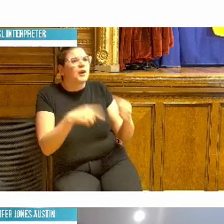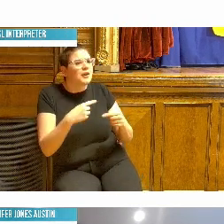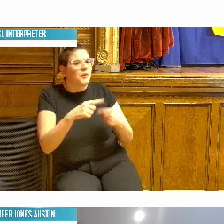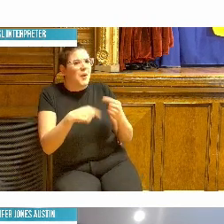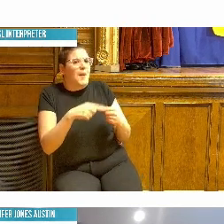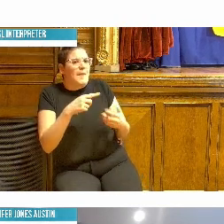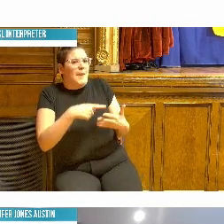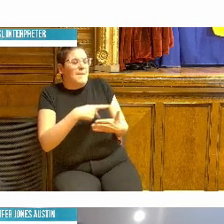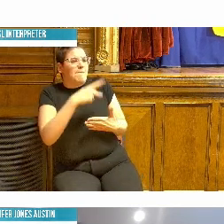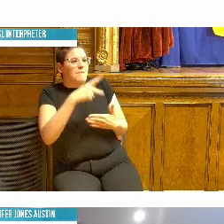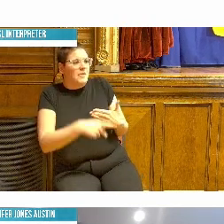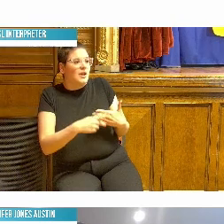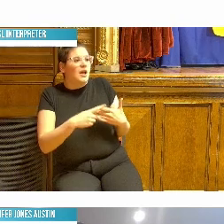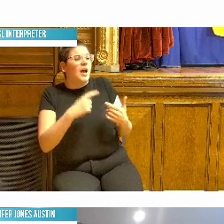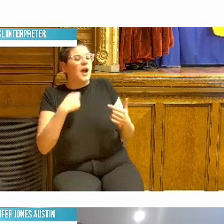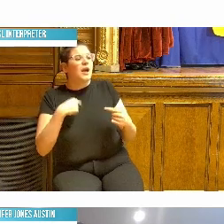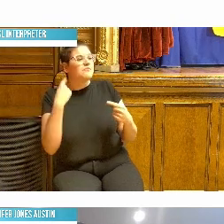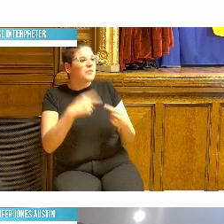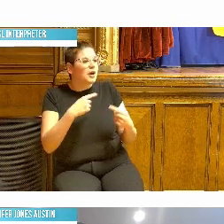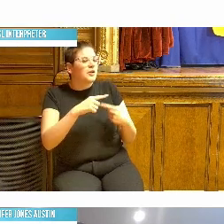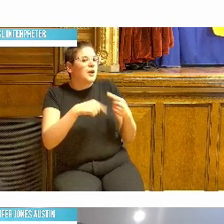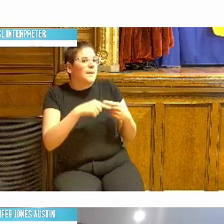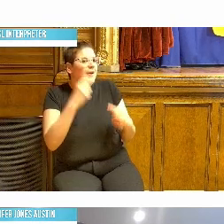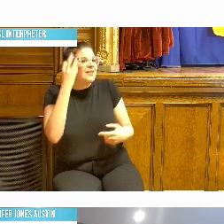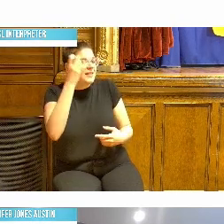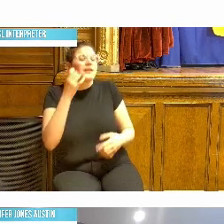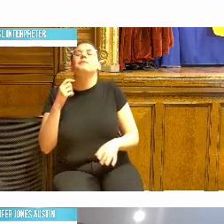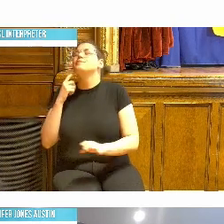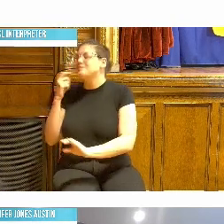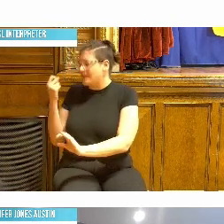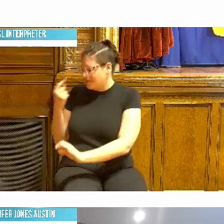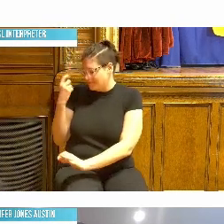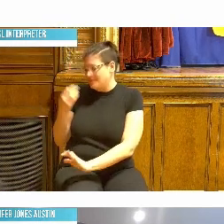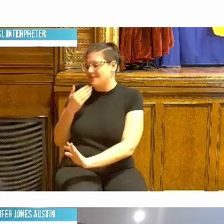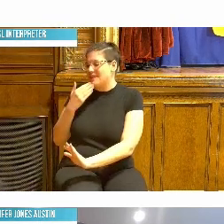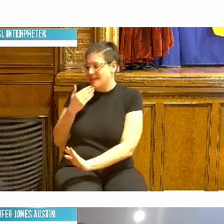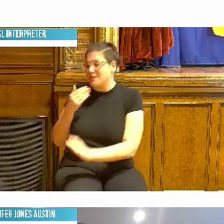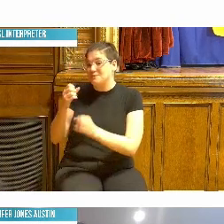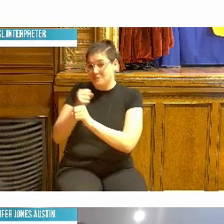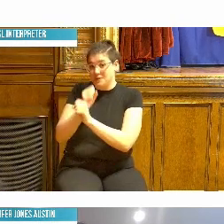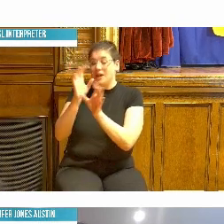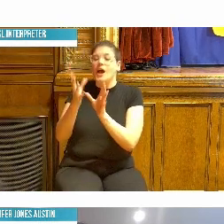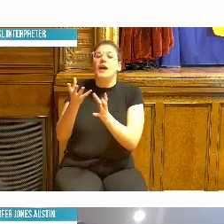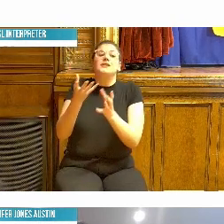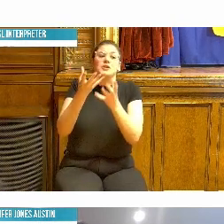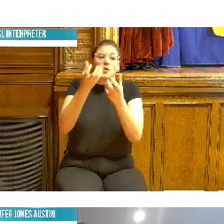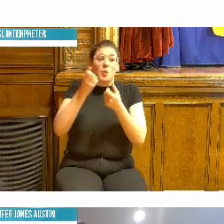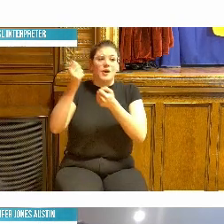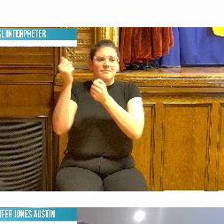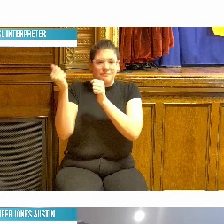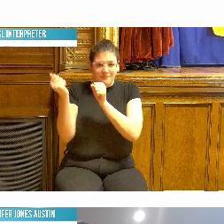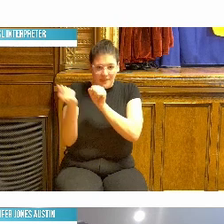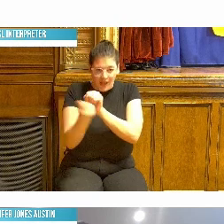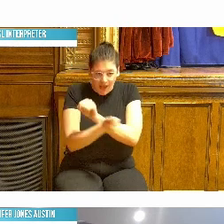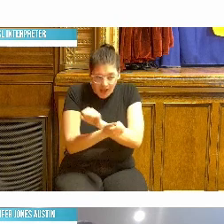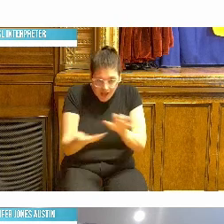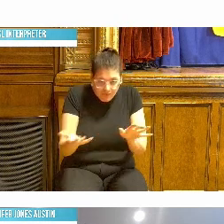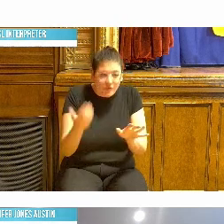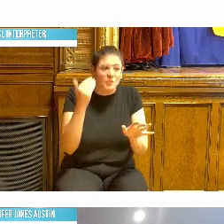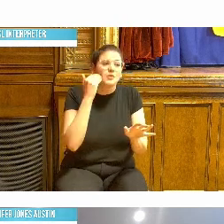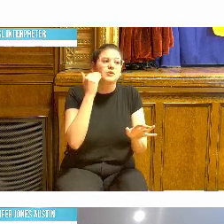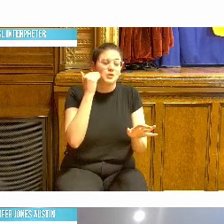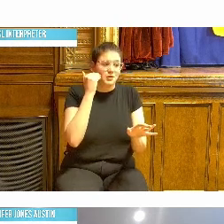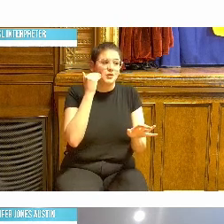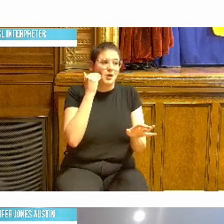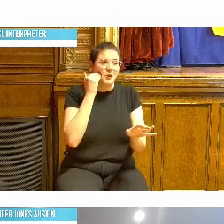to do to make it work correctly. We got that. So thank you. We're clear on that. I just wanted to make sure everyone was clear of their role. But we